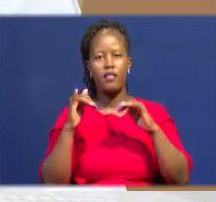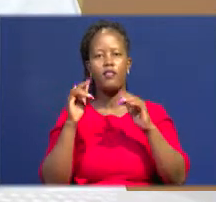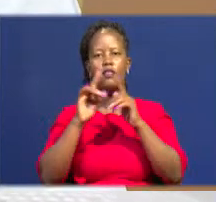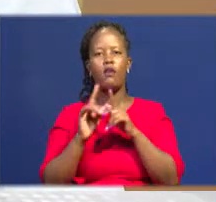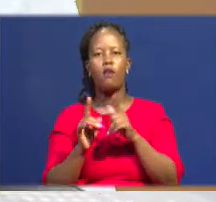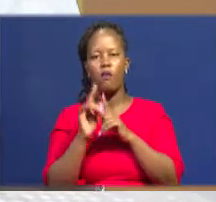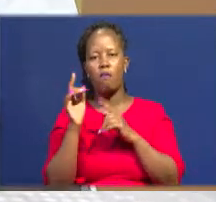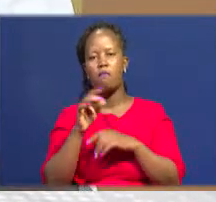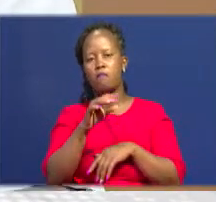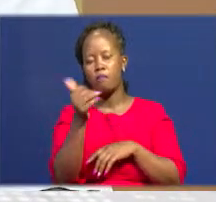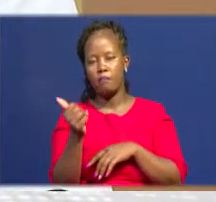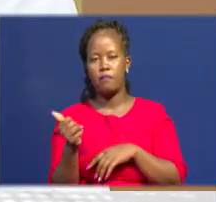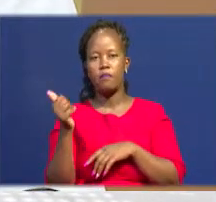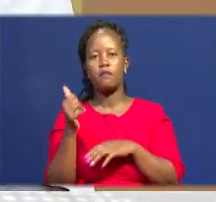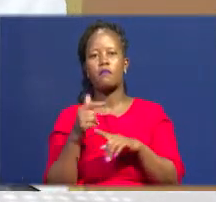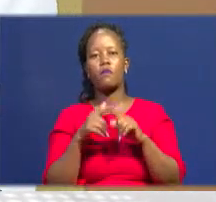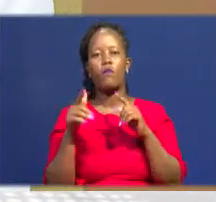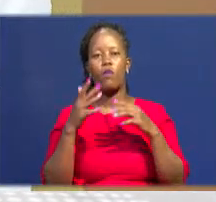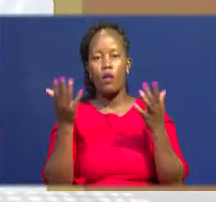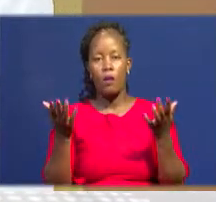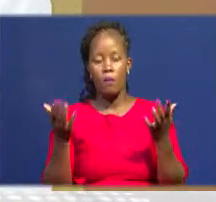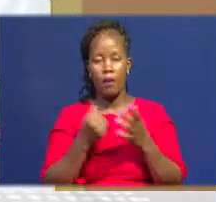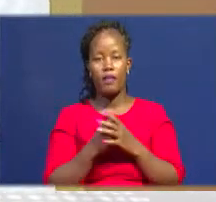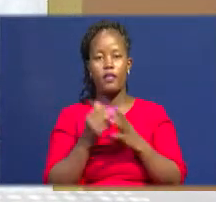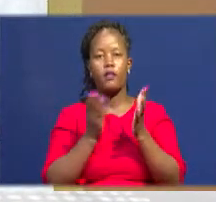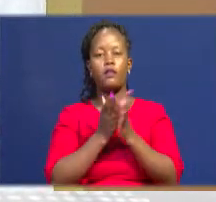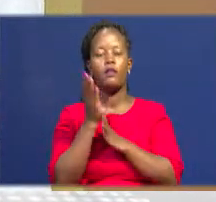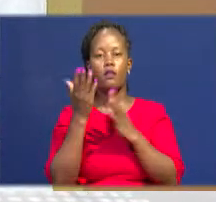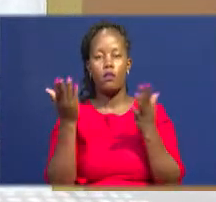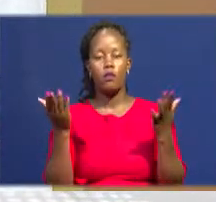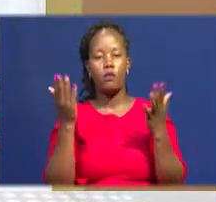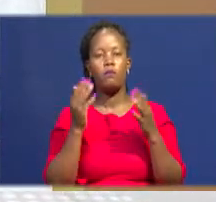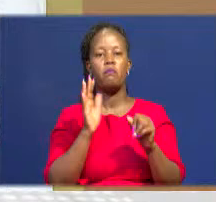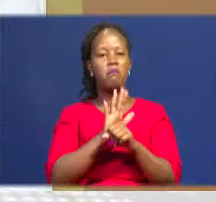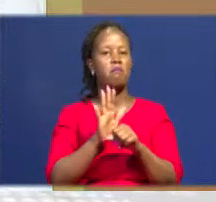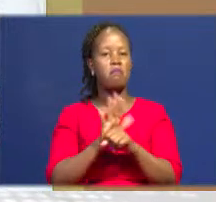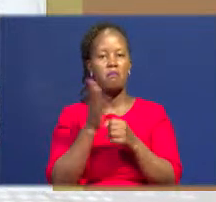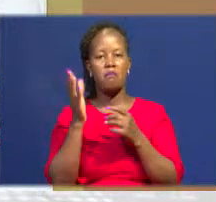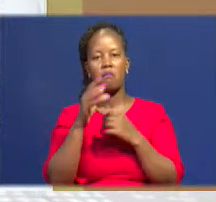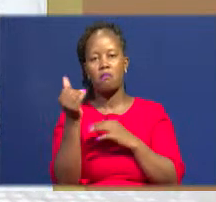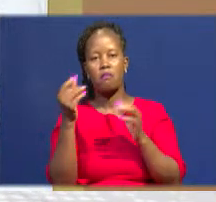problem. But coming on the rally route is an no-go zone.